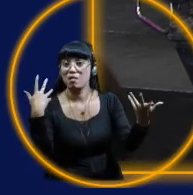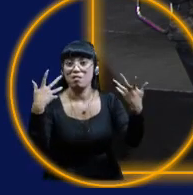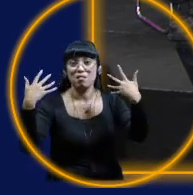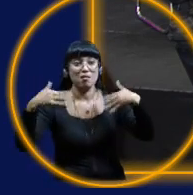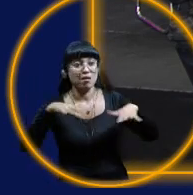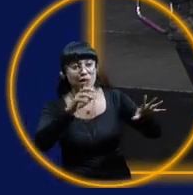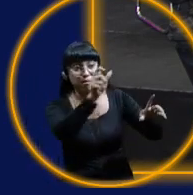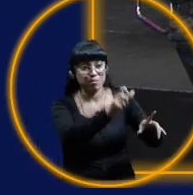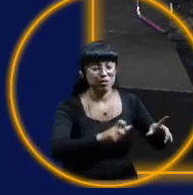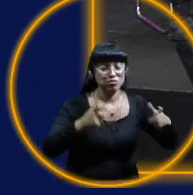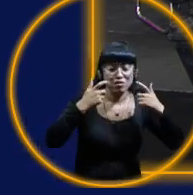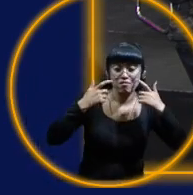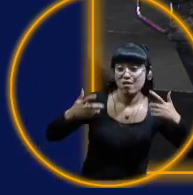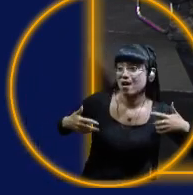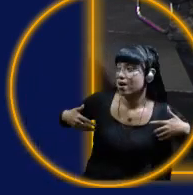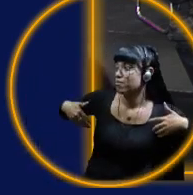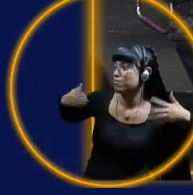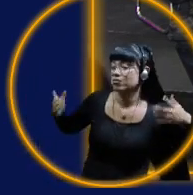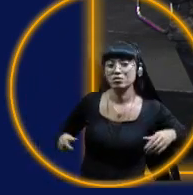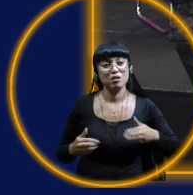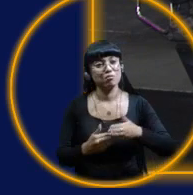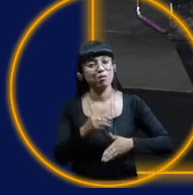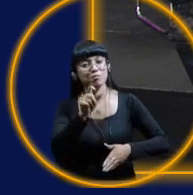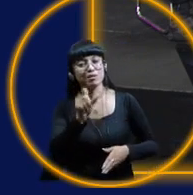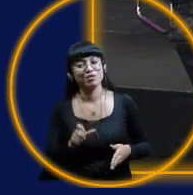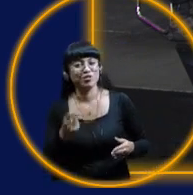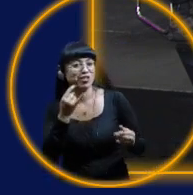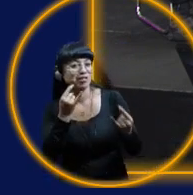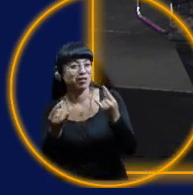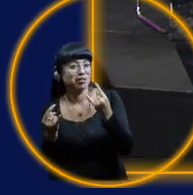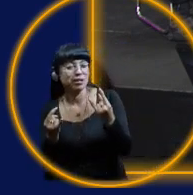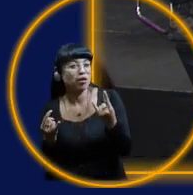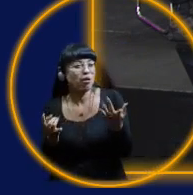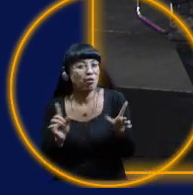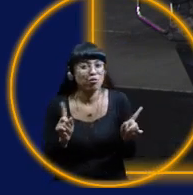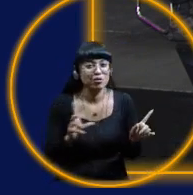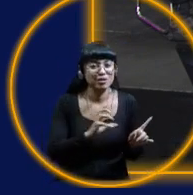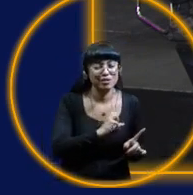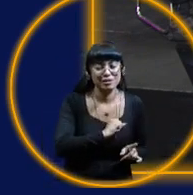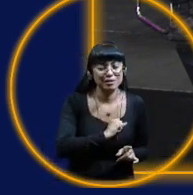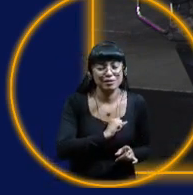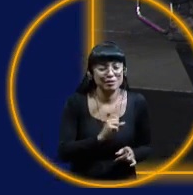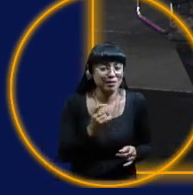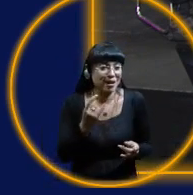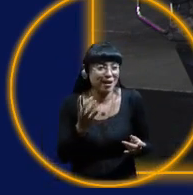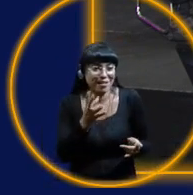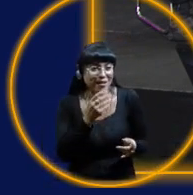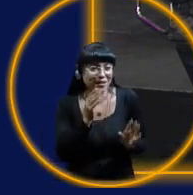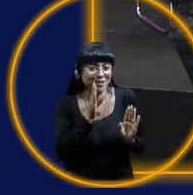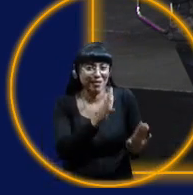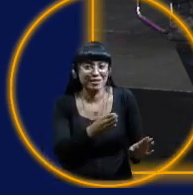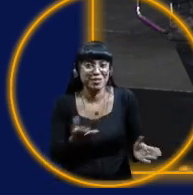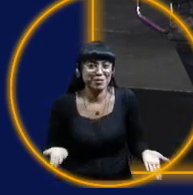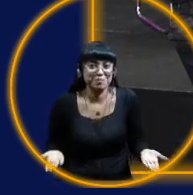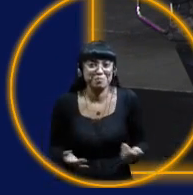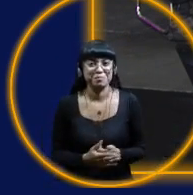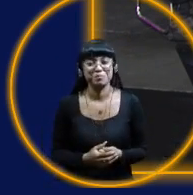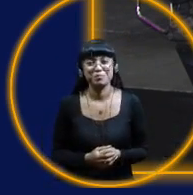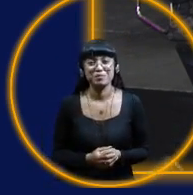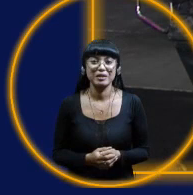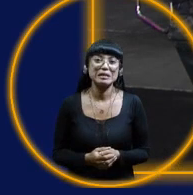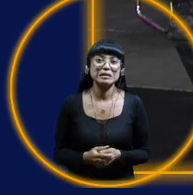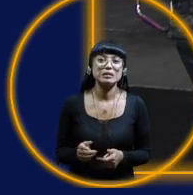cool person. Oh no, they're very sad and yeah. nobody's listening to them anymore. Yeah. Yeah. Yeah. I think